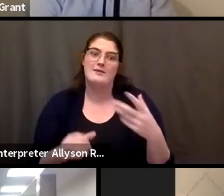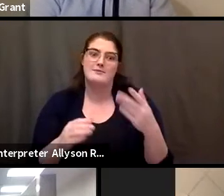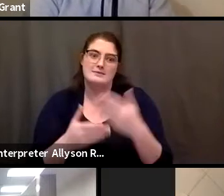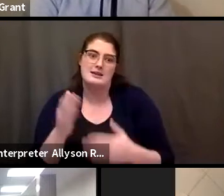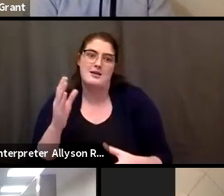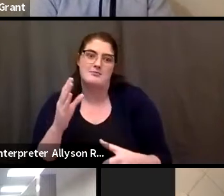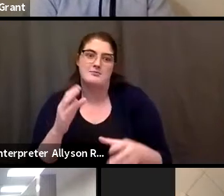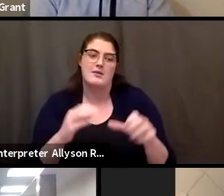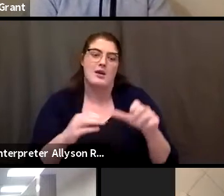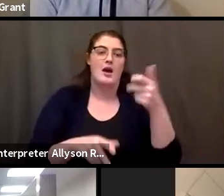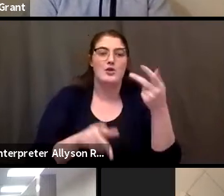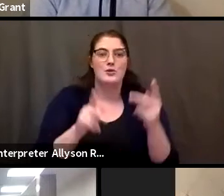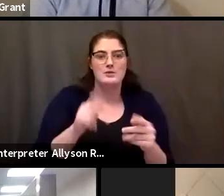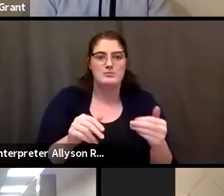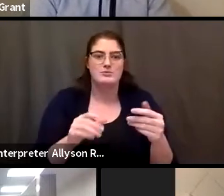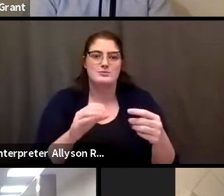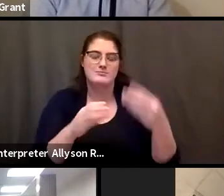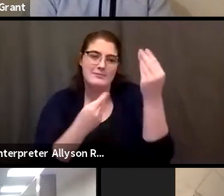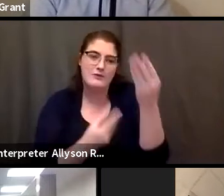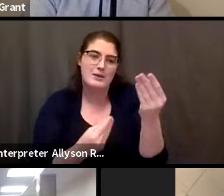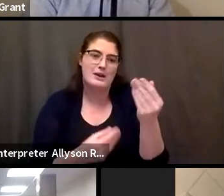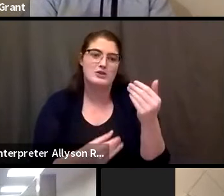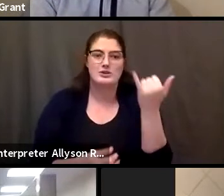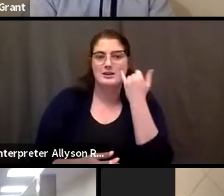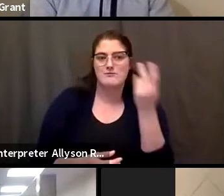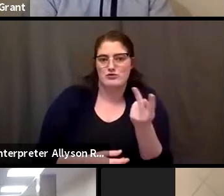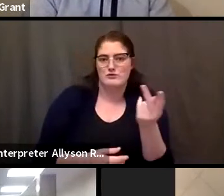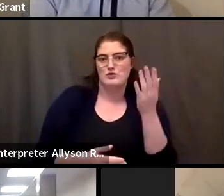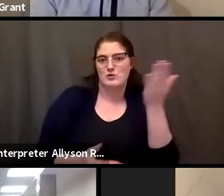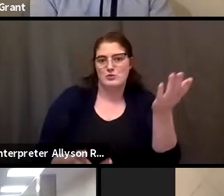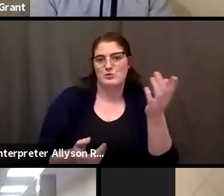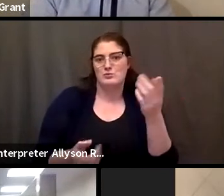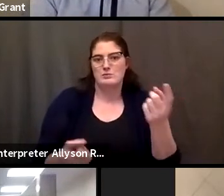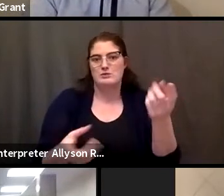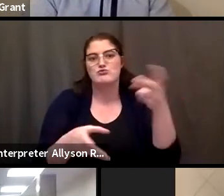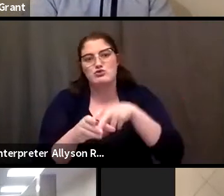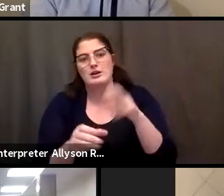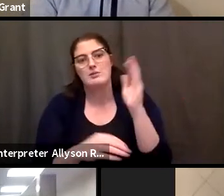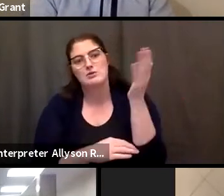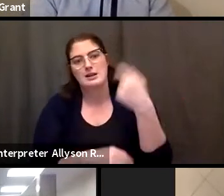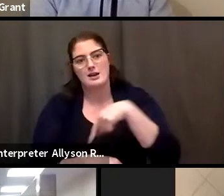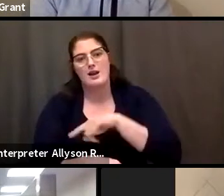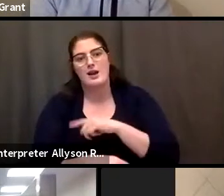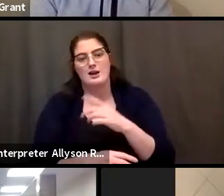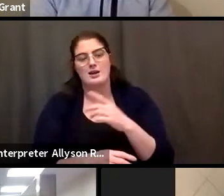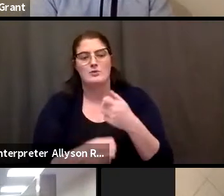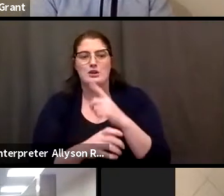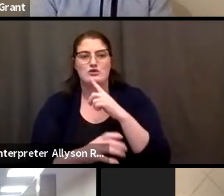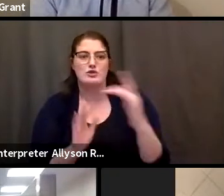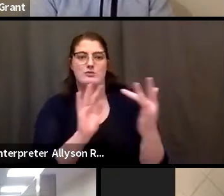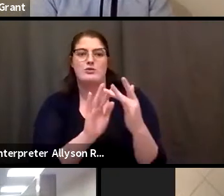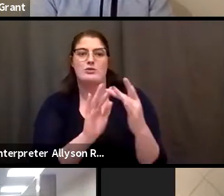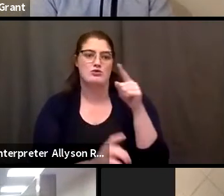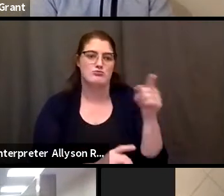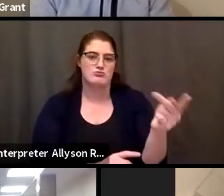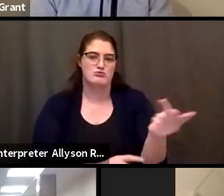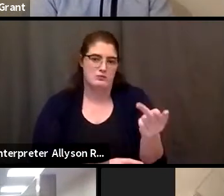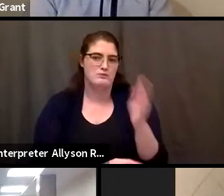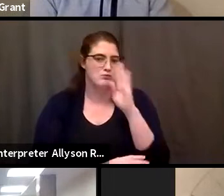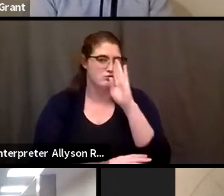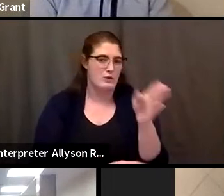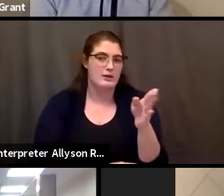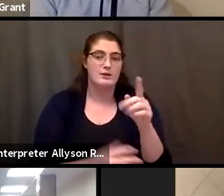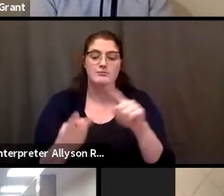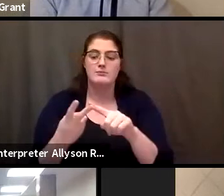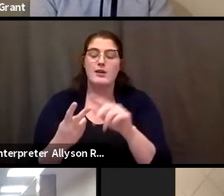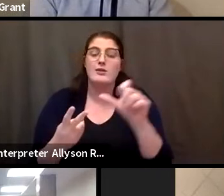folks reach out to, if you guys are going to be presenting, we want to make sure to reach out to you directly. And then the other comment is that I have a lot